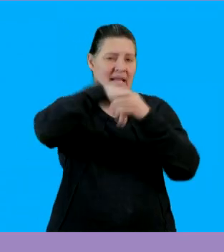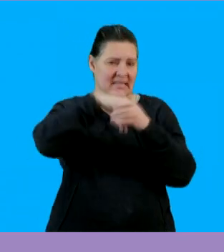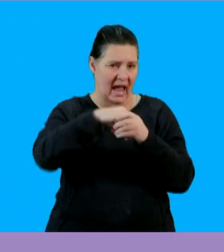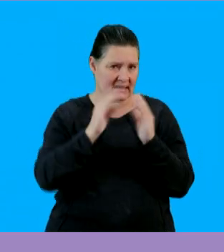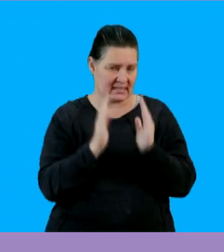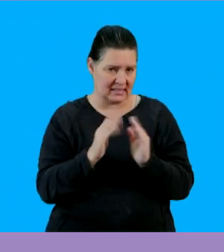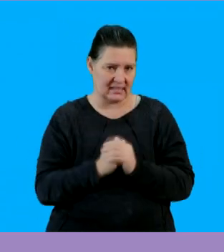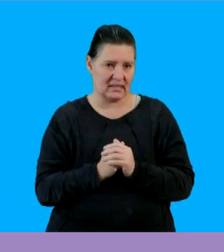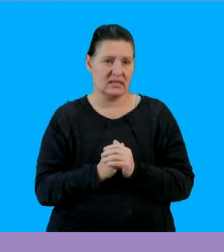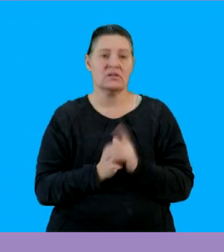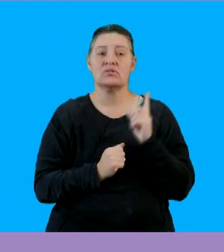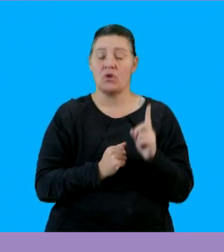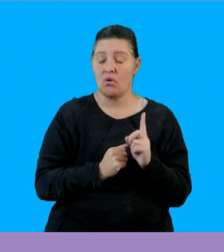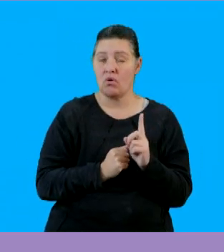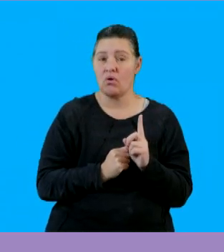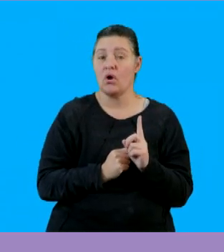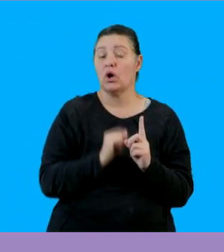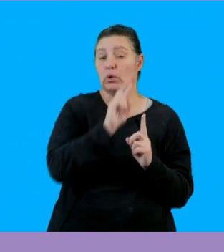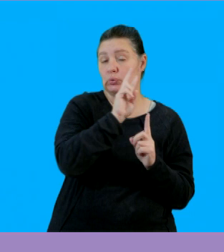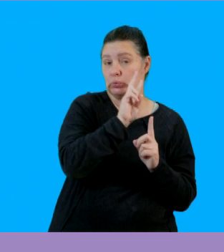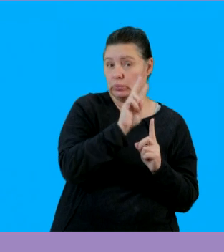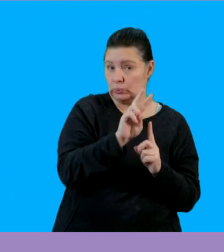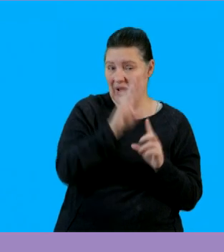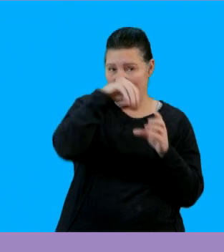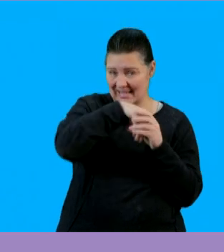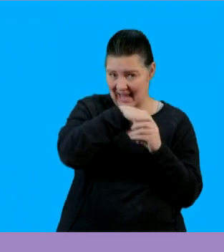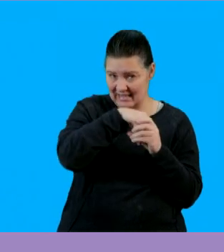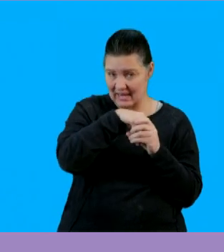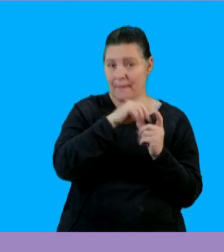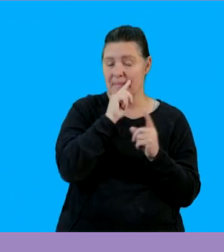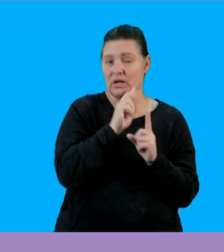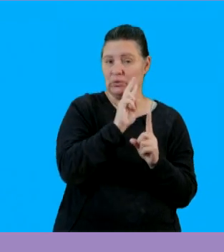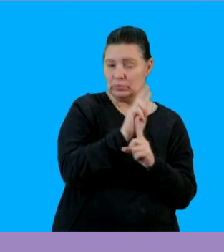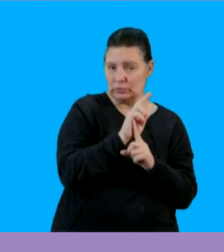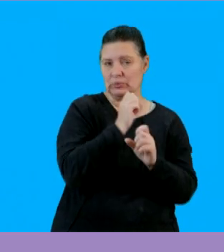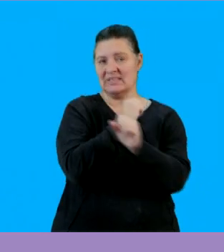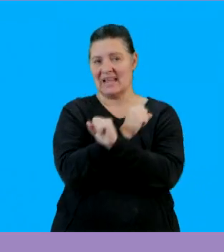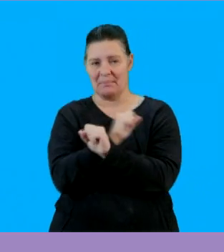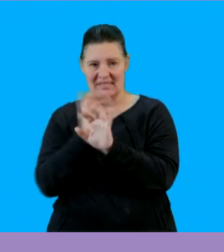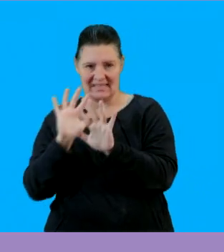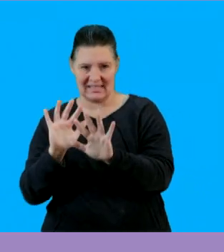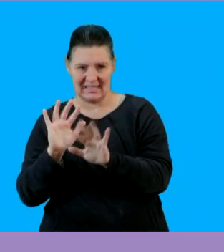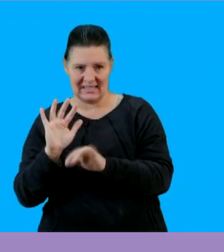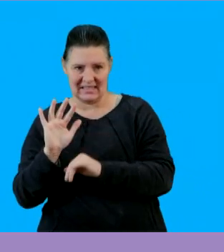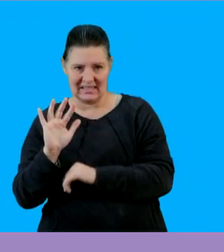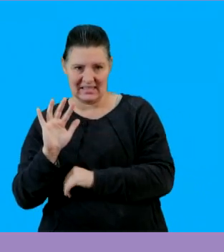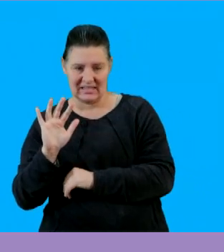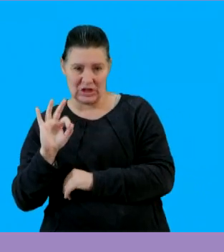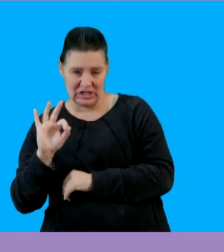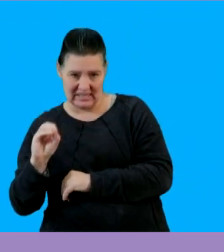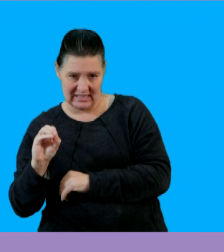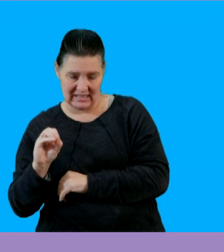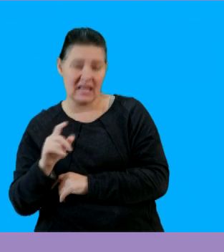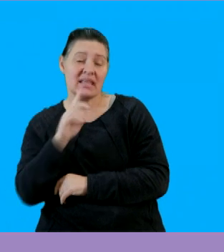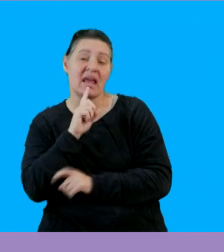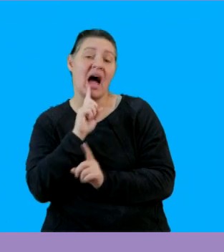inner ones in each bracket. Now the inner ones are the ones that are inside, which is the 2 and the 30. And